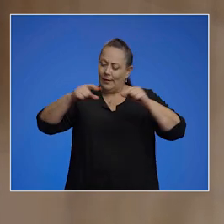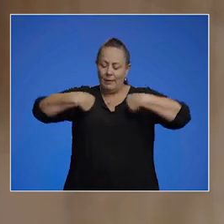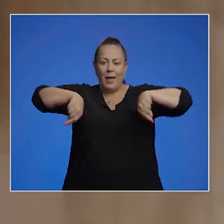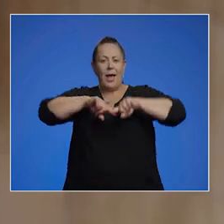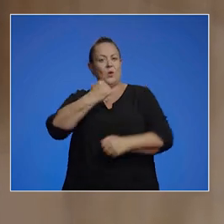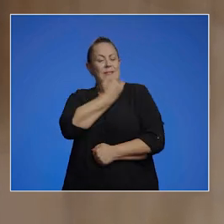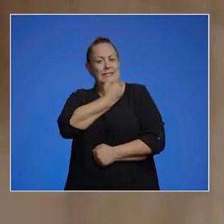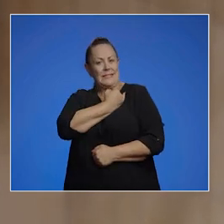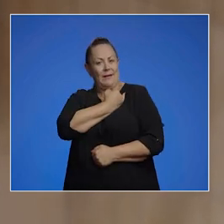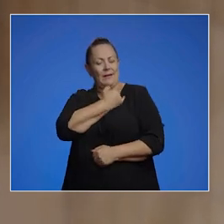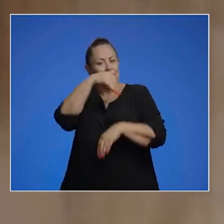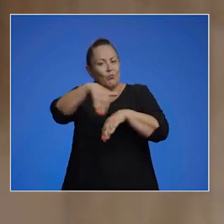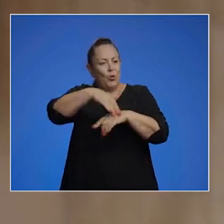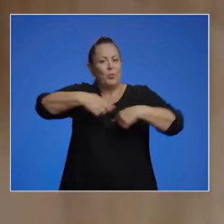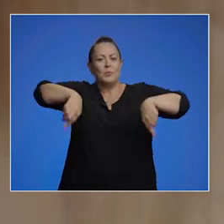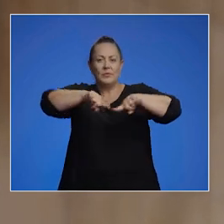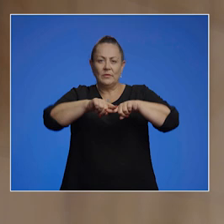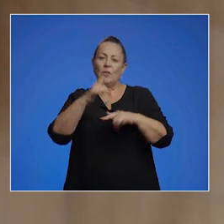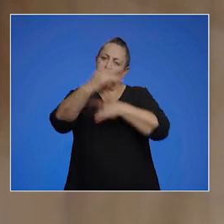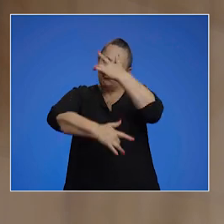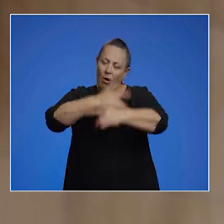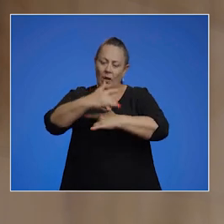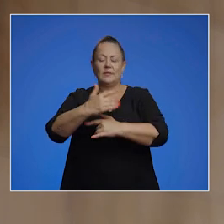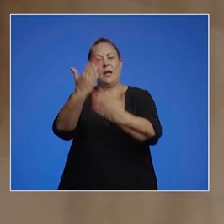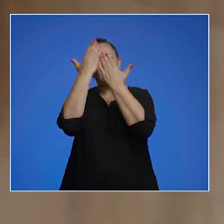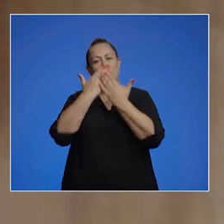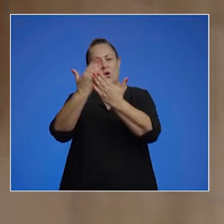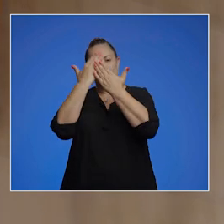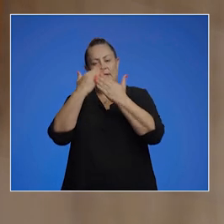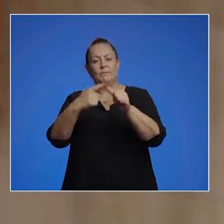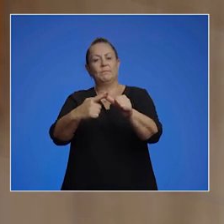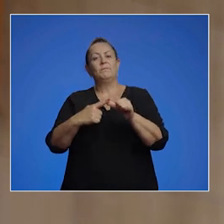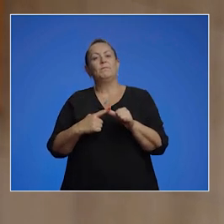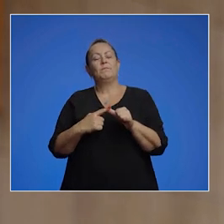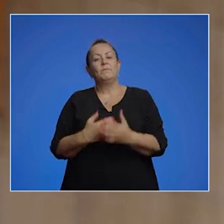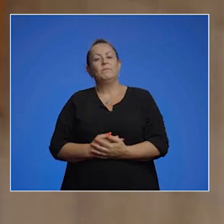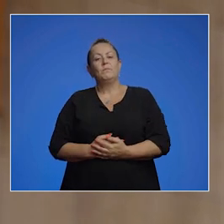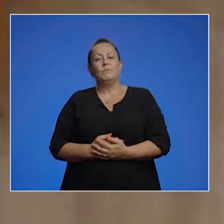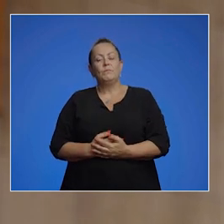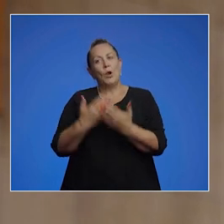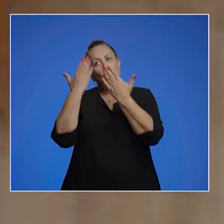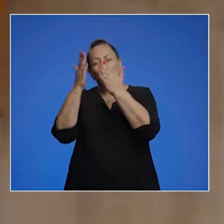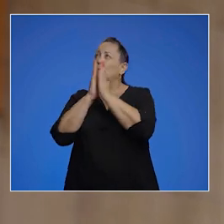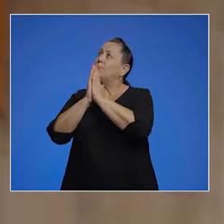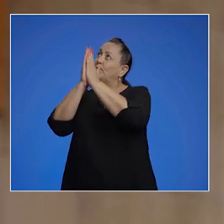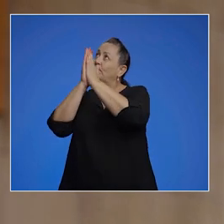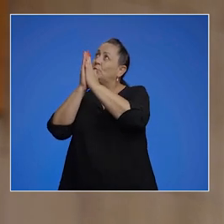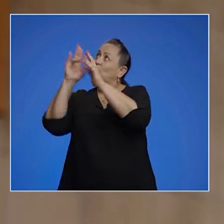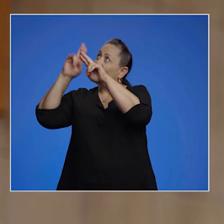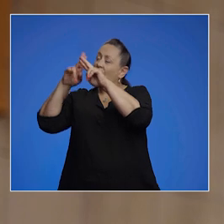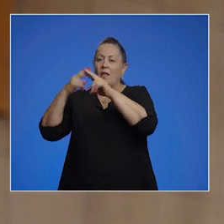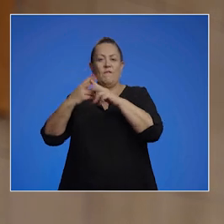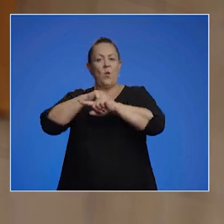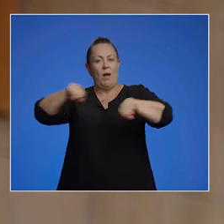the wounds of our sin and division. Christ, have mercy. Christ, have mercy. You intercede for us with the